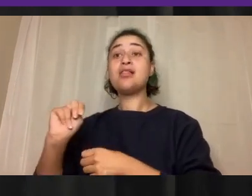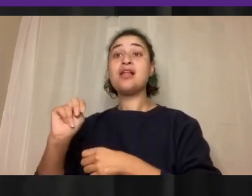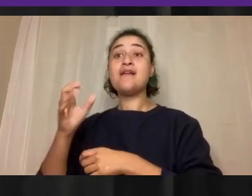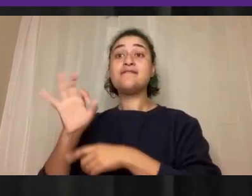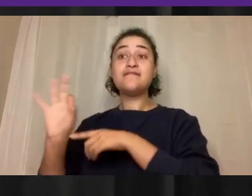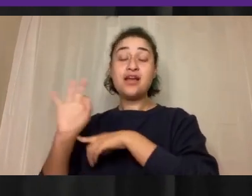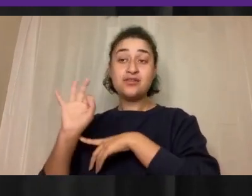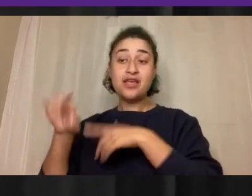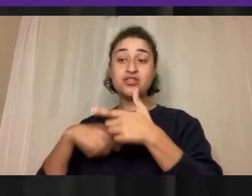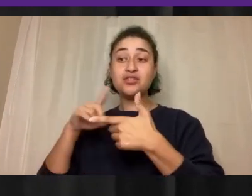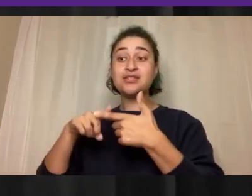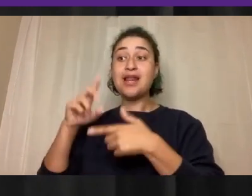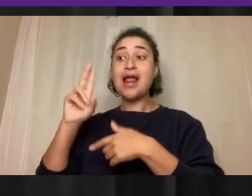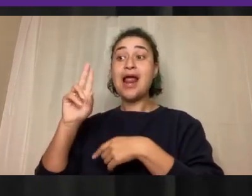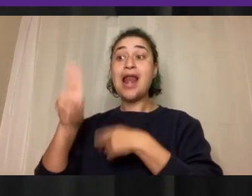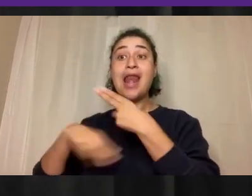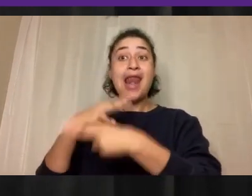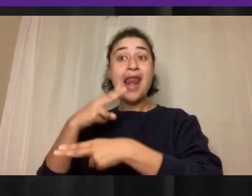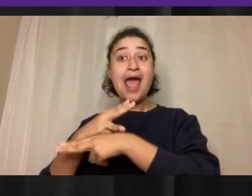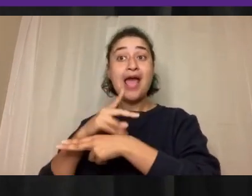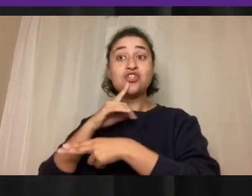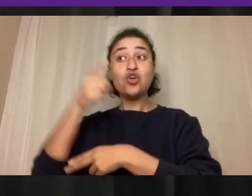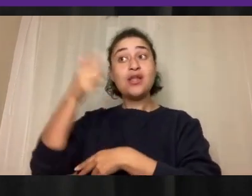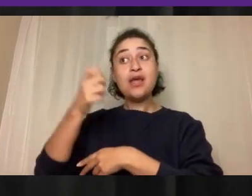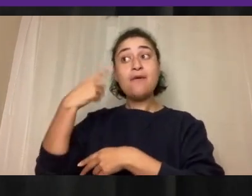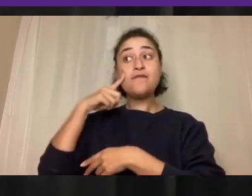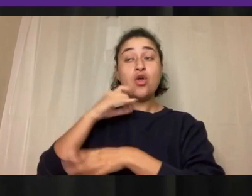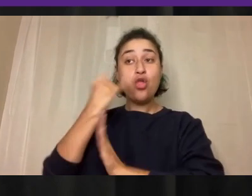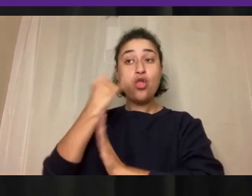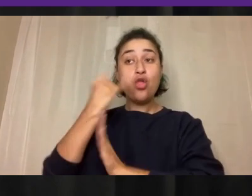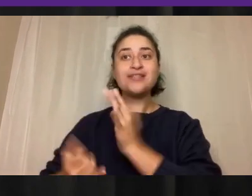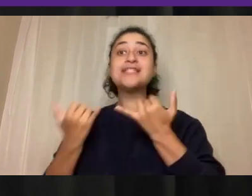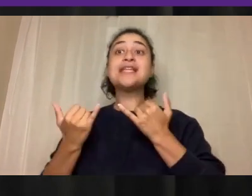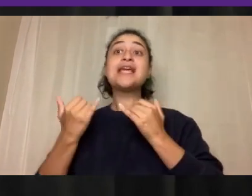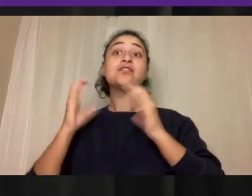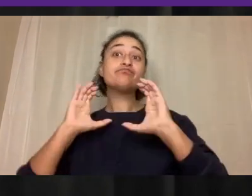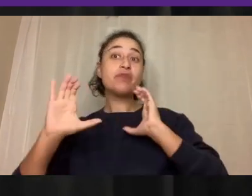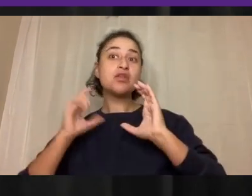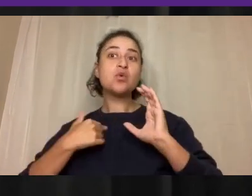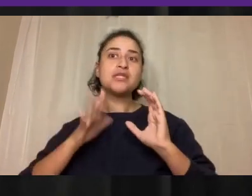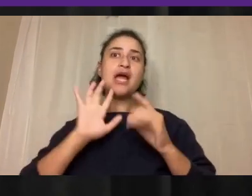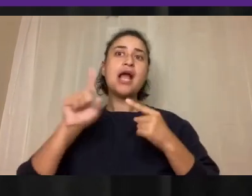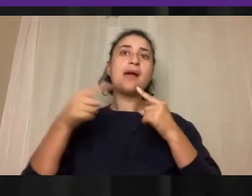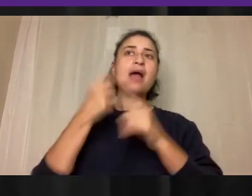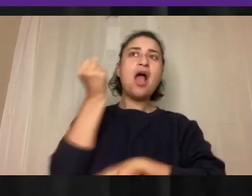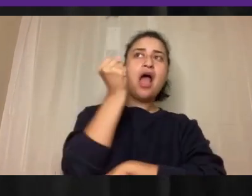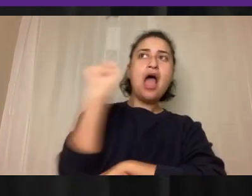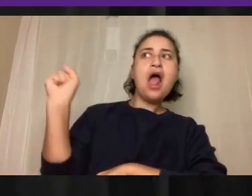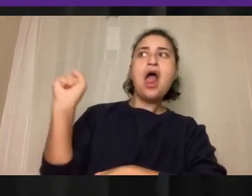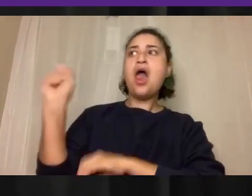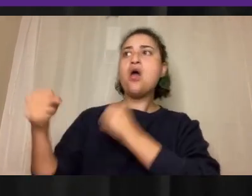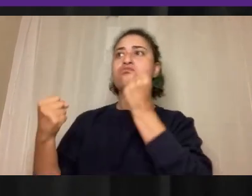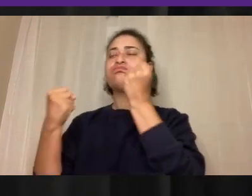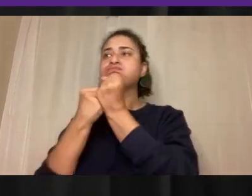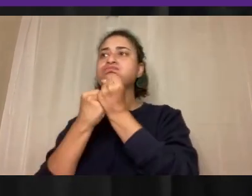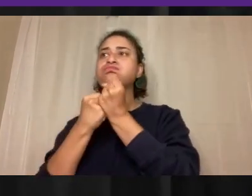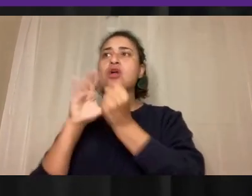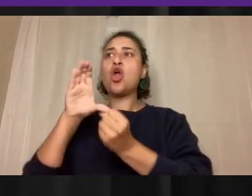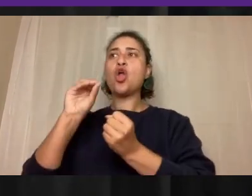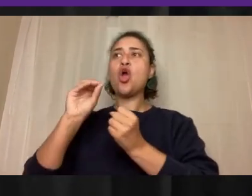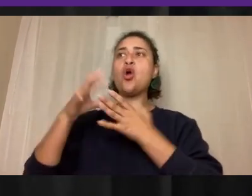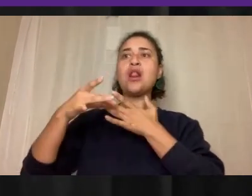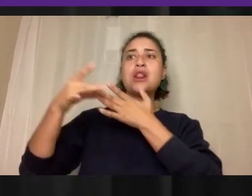Arts. And in our conversation today, we will explore visions of activism, advocacy, co-leadership, and solidarity